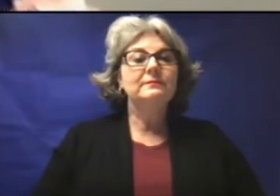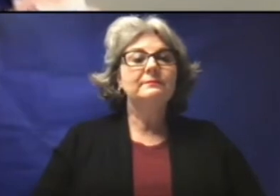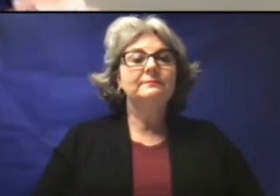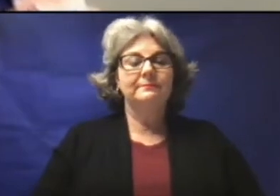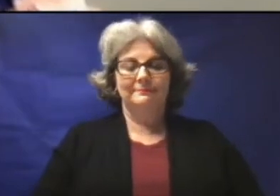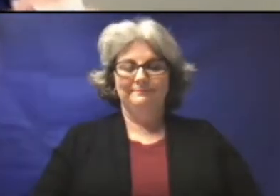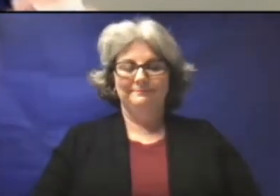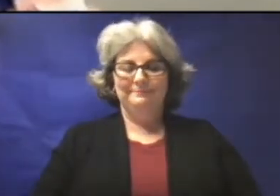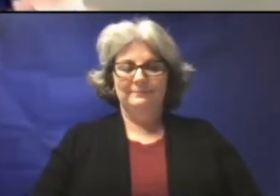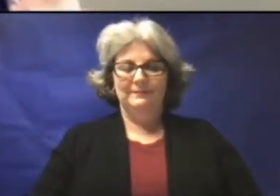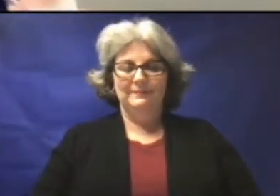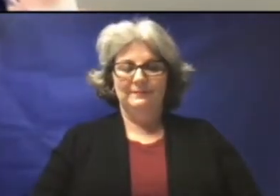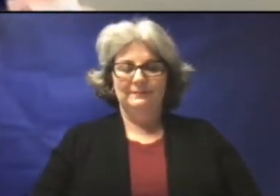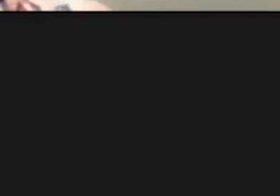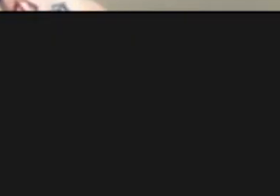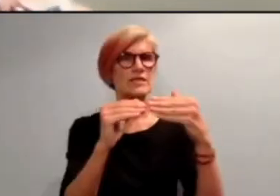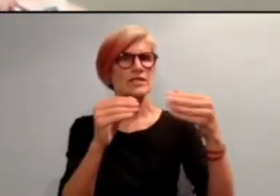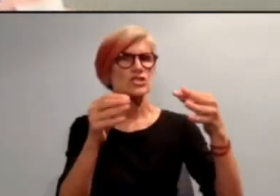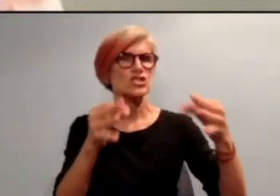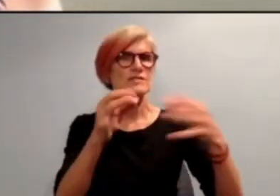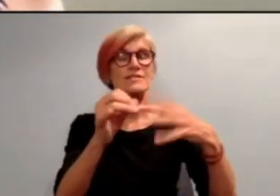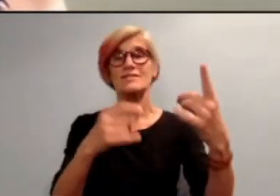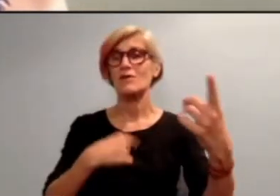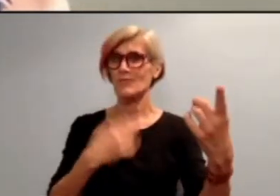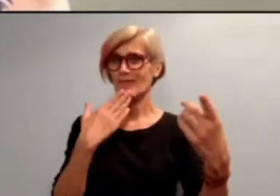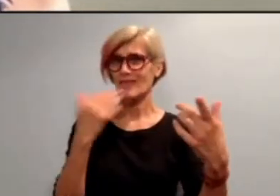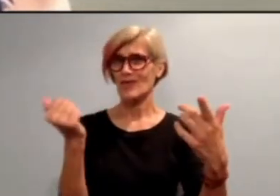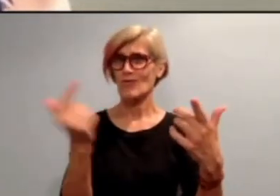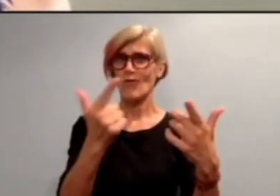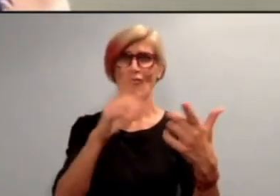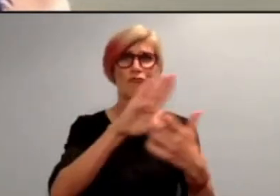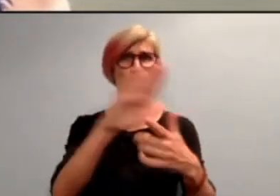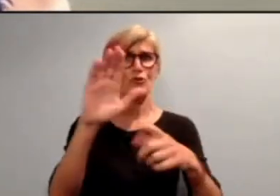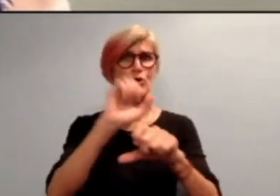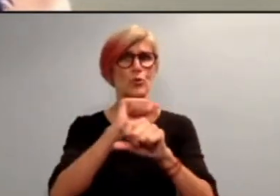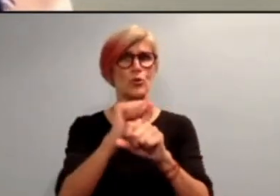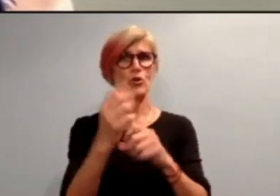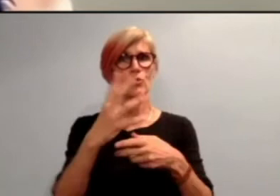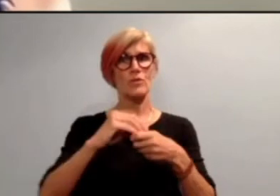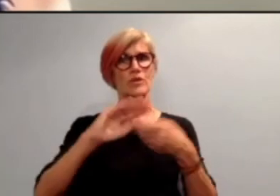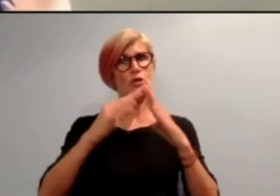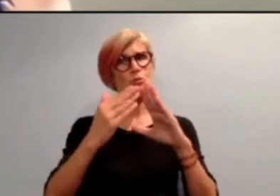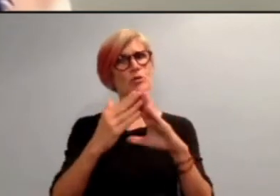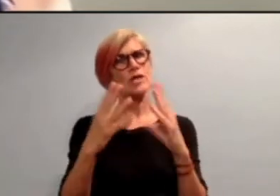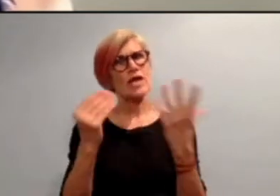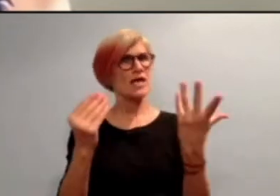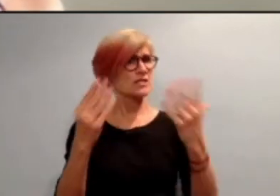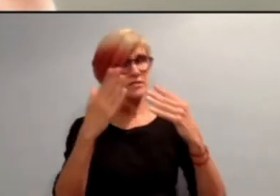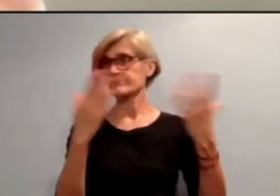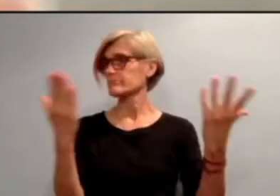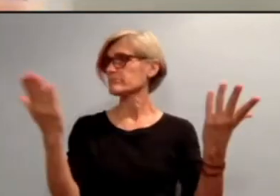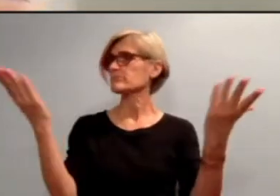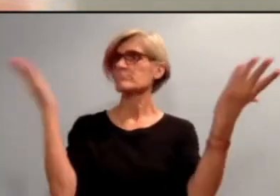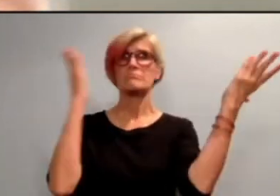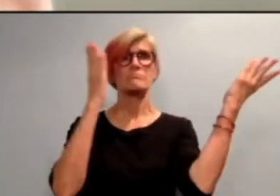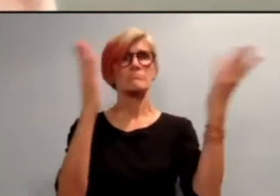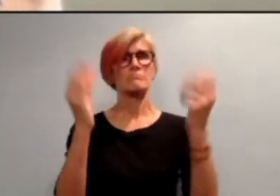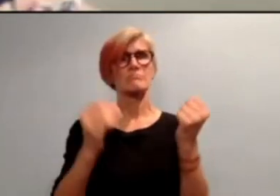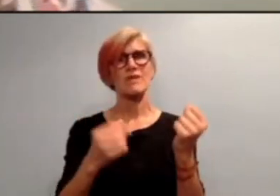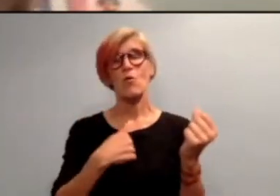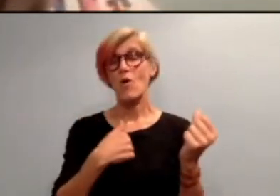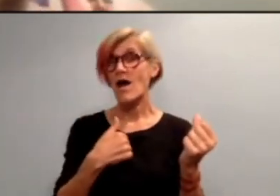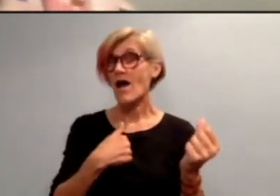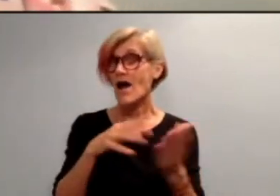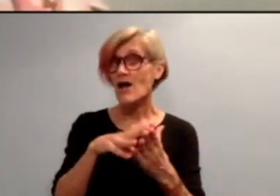all for the work that you've done in the community and beyond. What I've learned in this process is how important representation